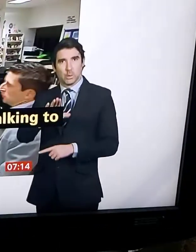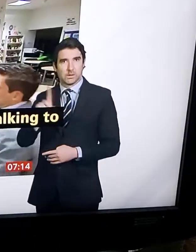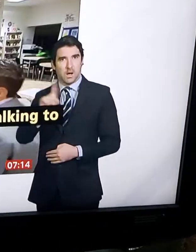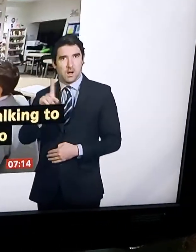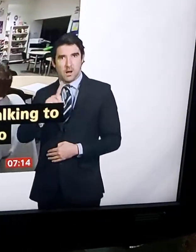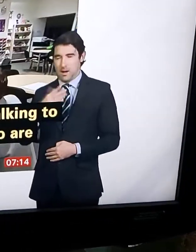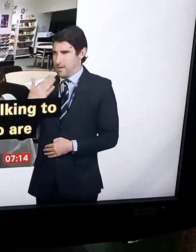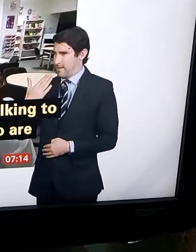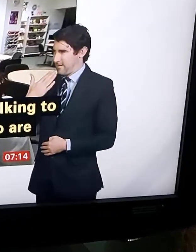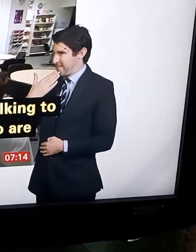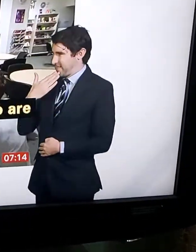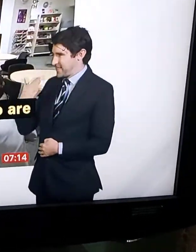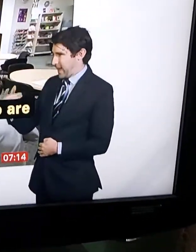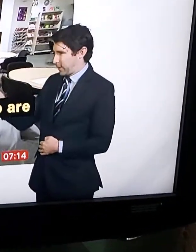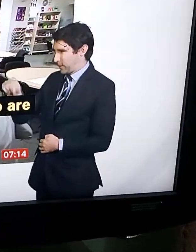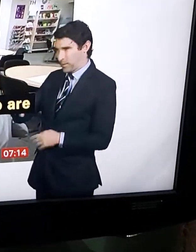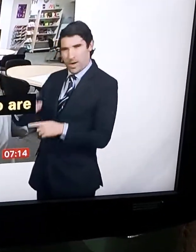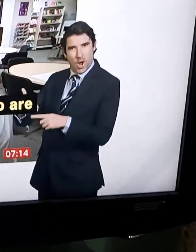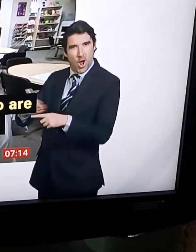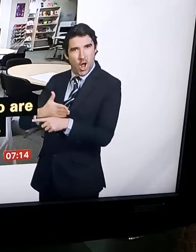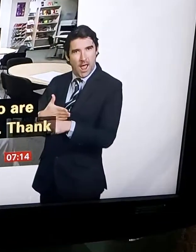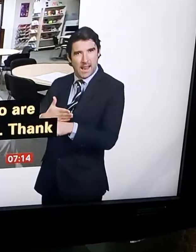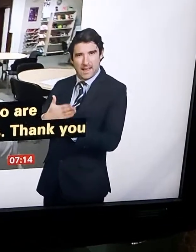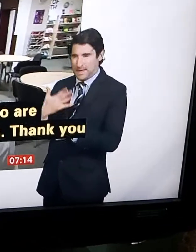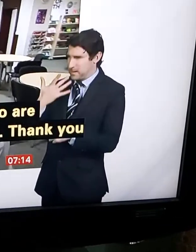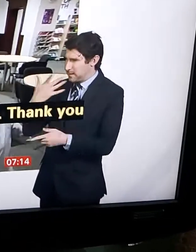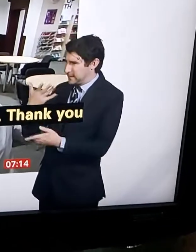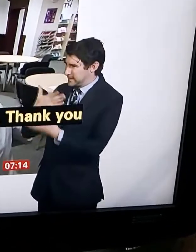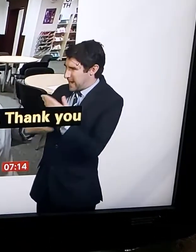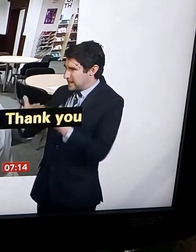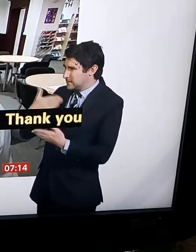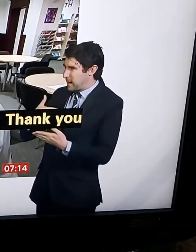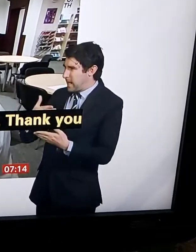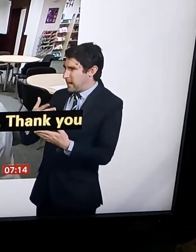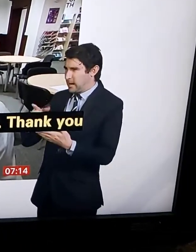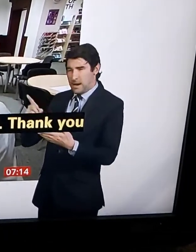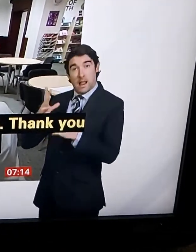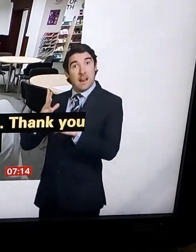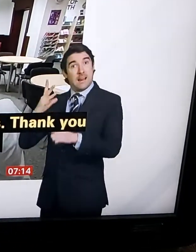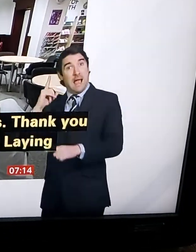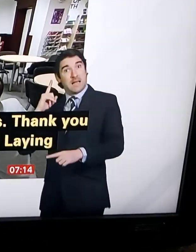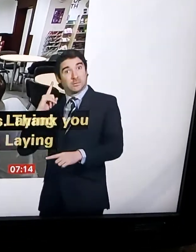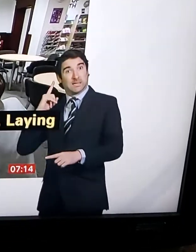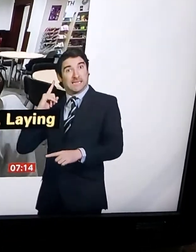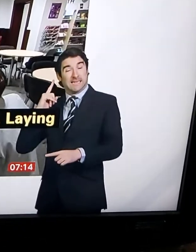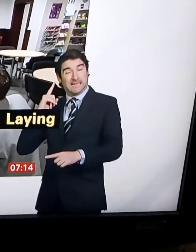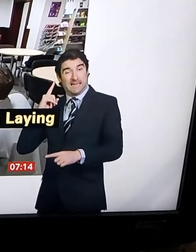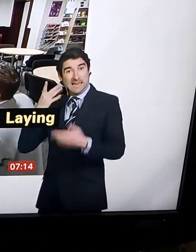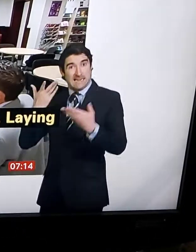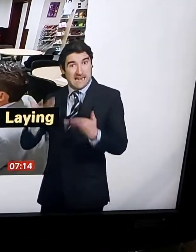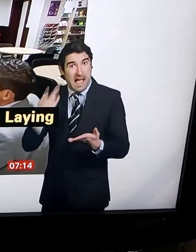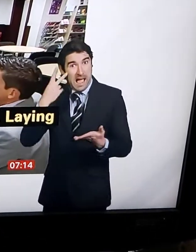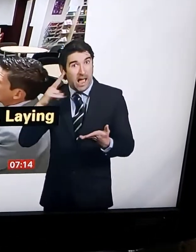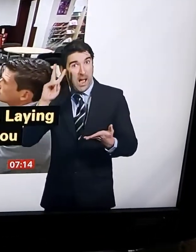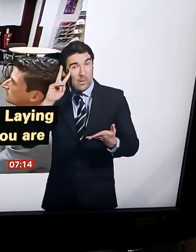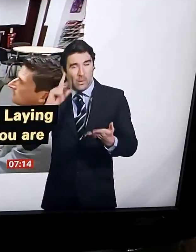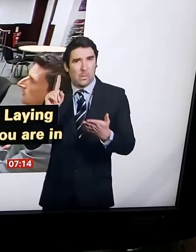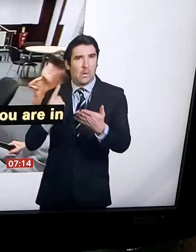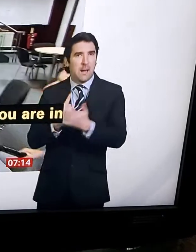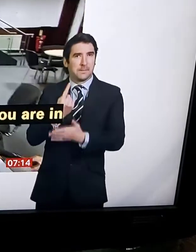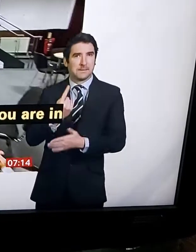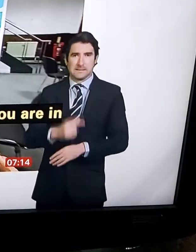early for us. Just lay out the sort of situation you guys are in after last week, and does yesterday's reversal make much of a difference for you,